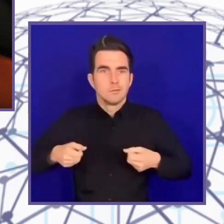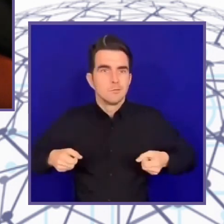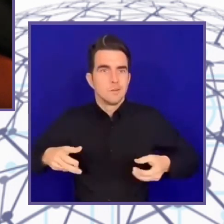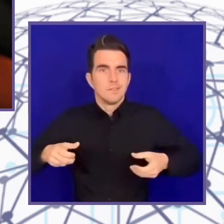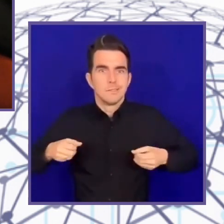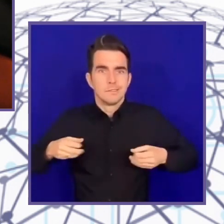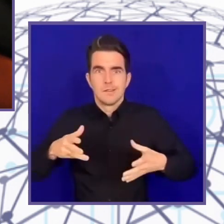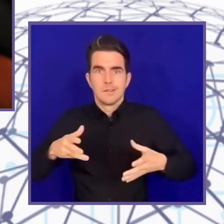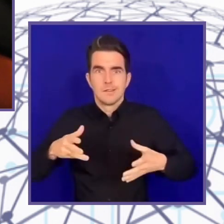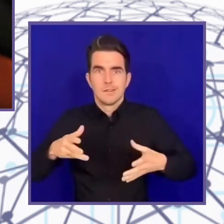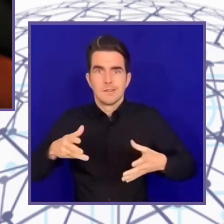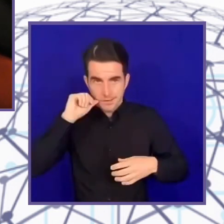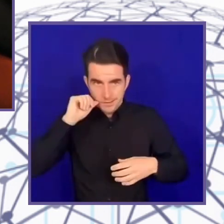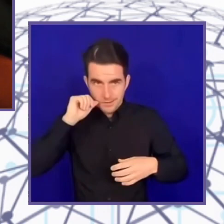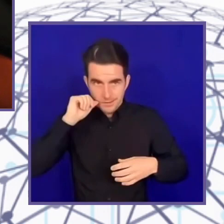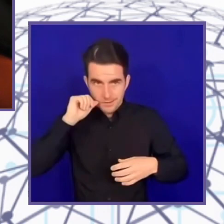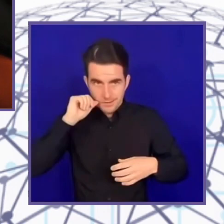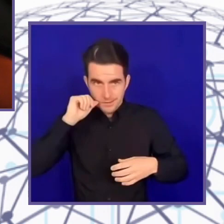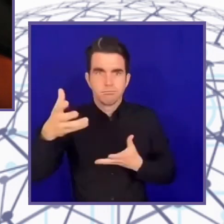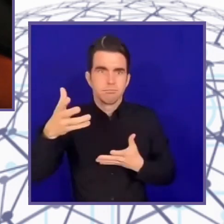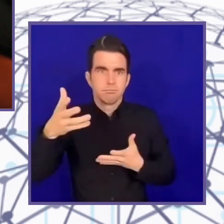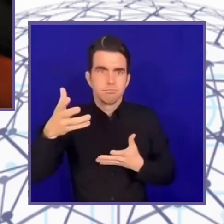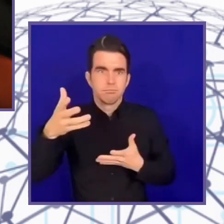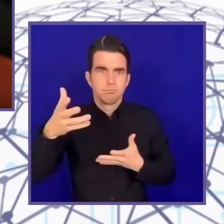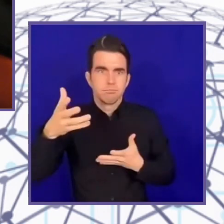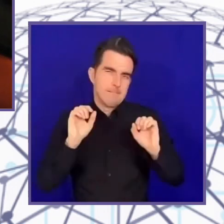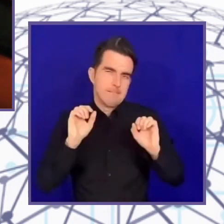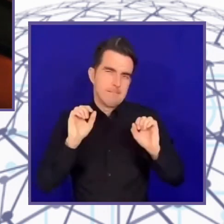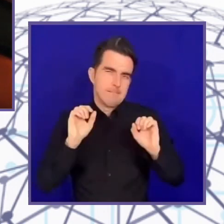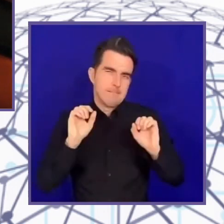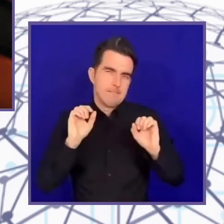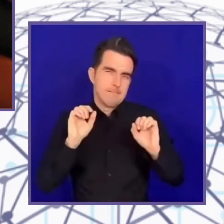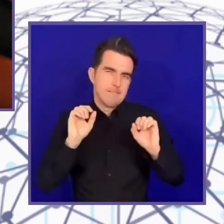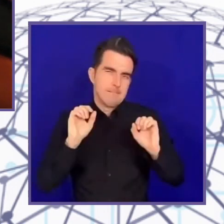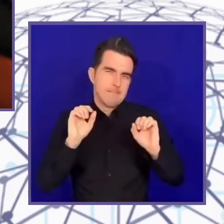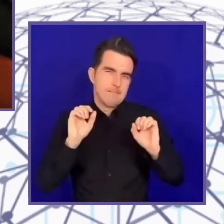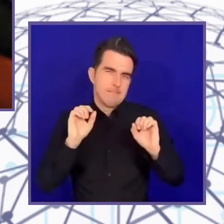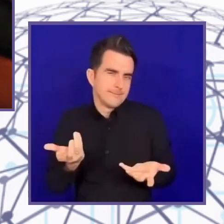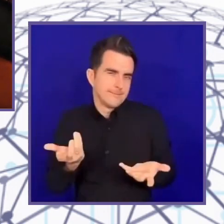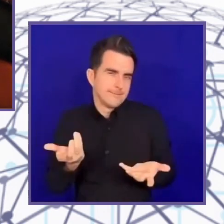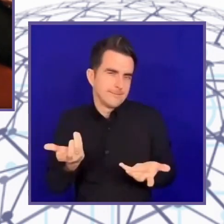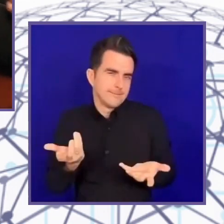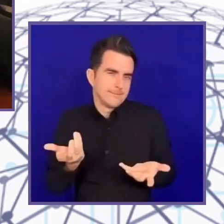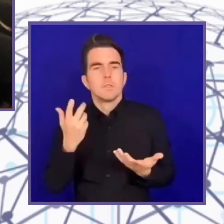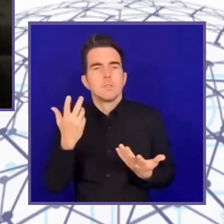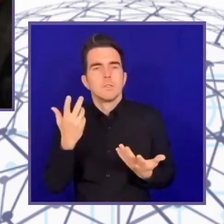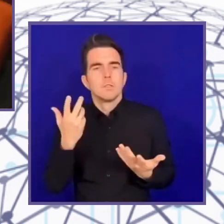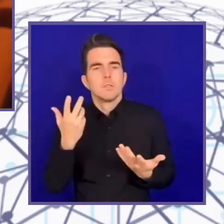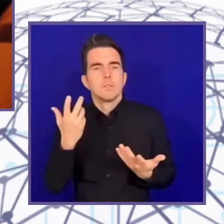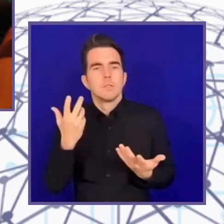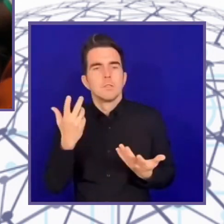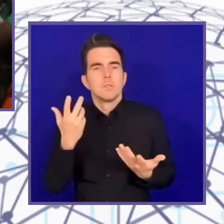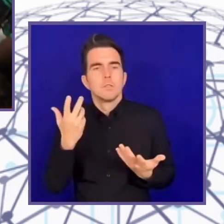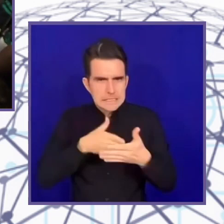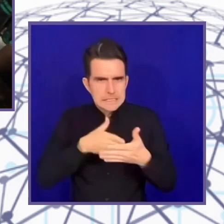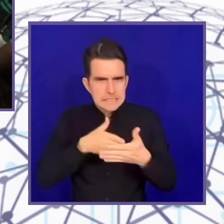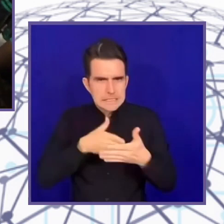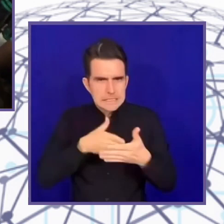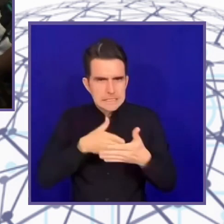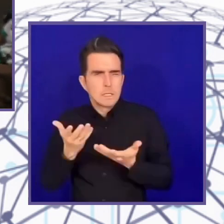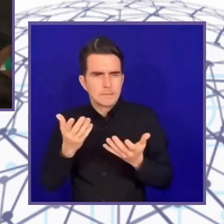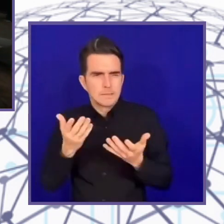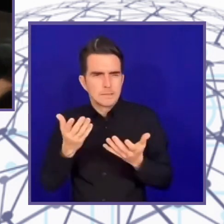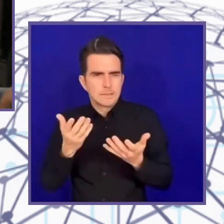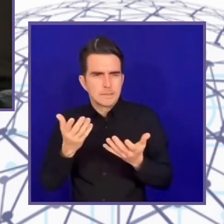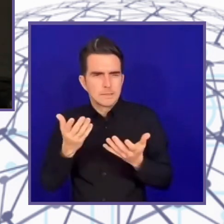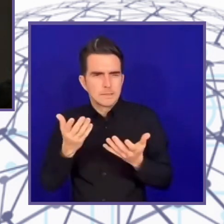let you know that we are going to be in touch. I feel like I have new friends. And actually,